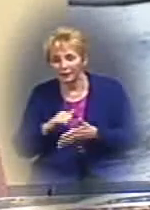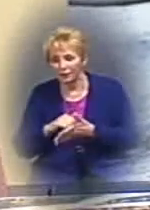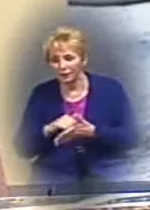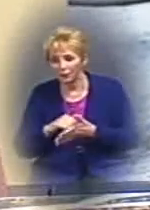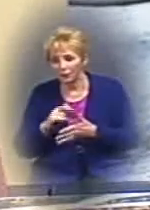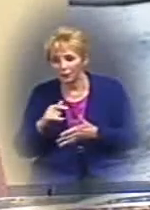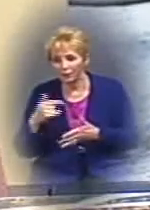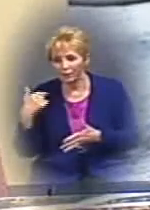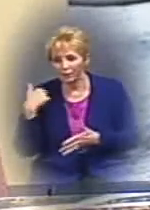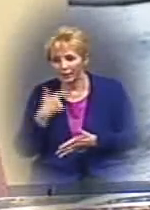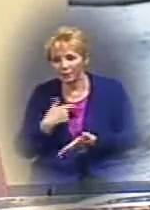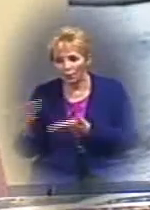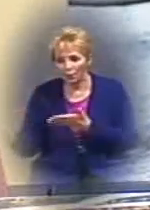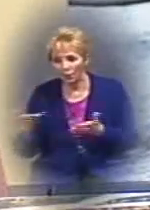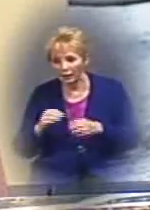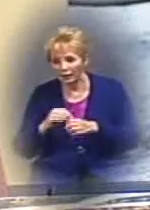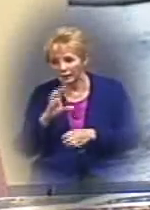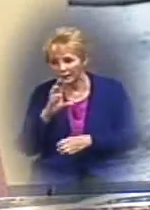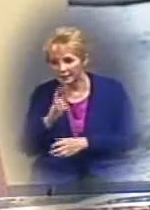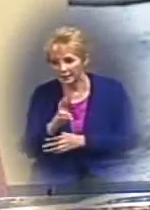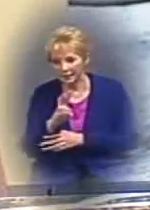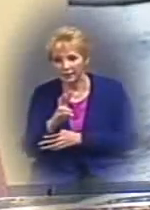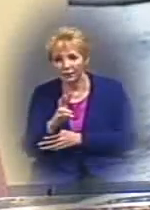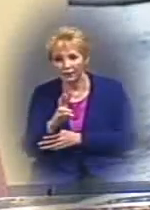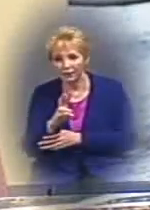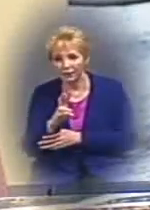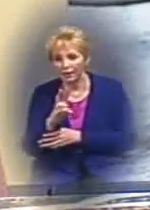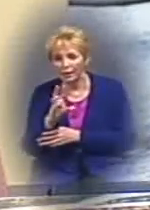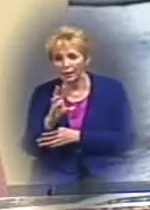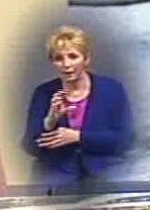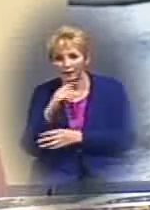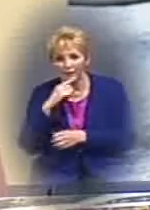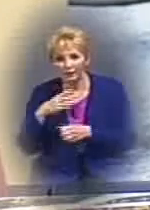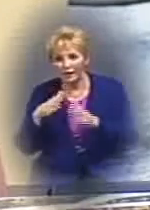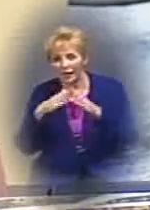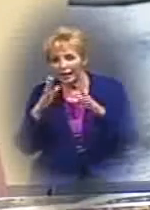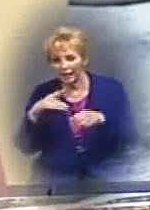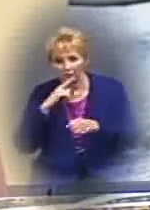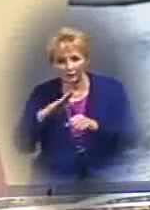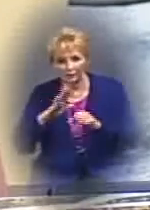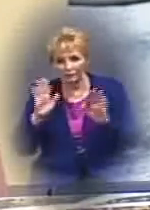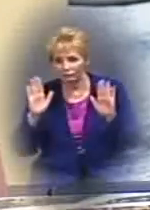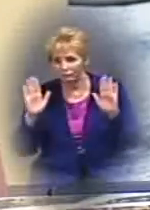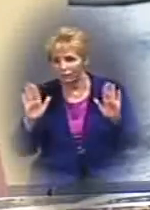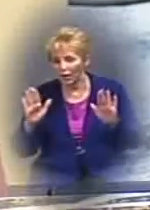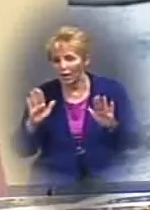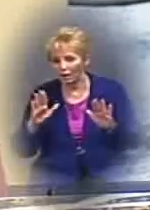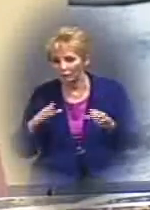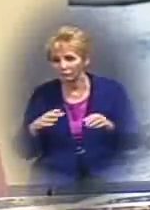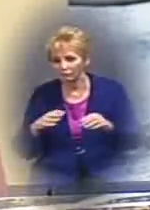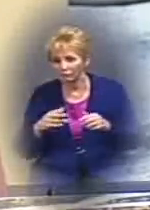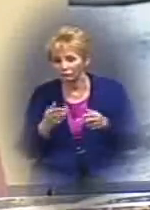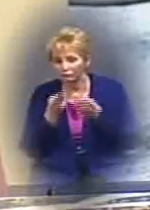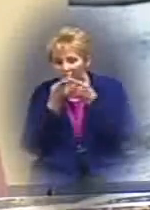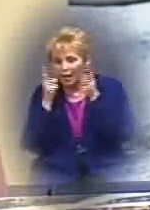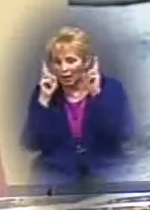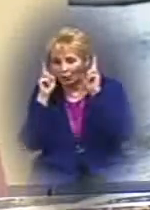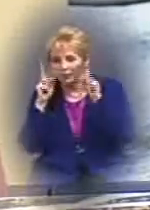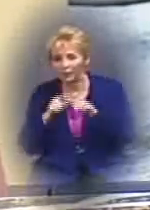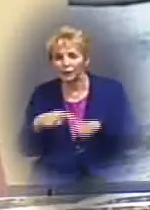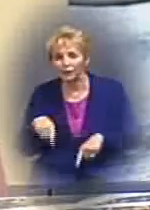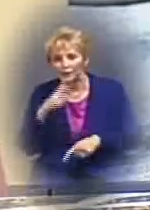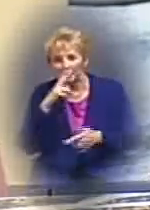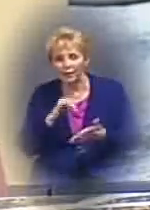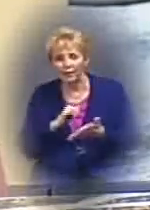mention, brought in like 6 bounces houses, and they were slammed, so it was a great holiday event. And as you can see